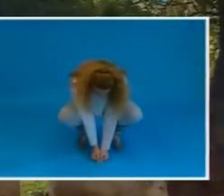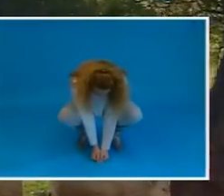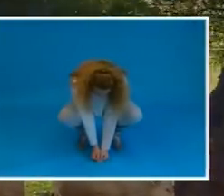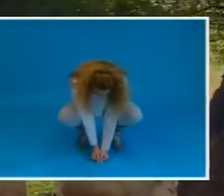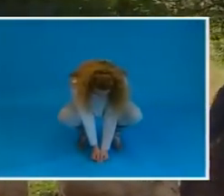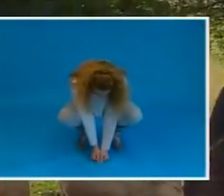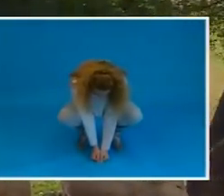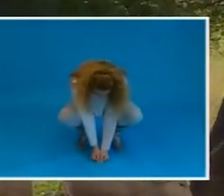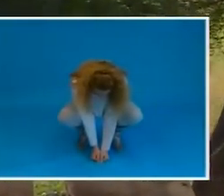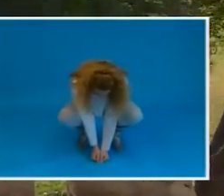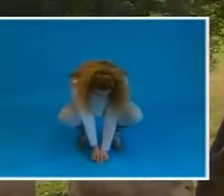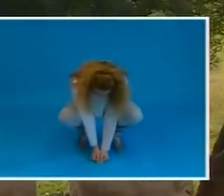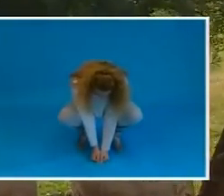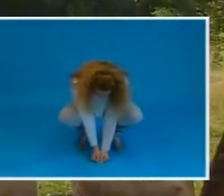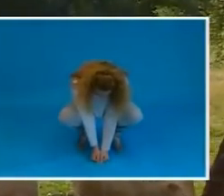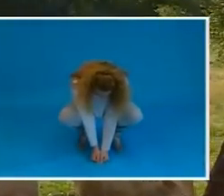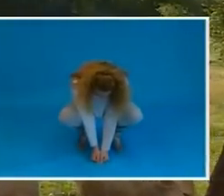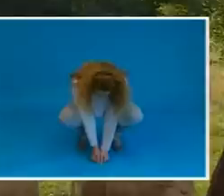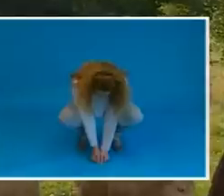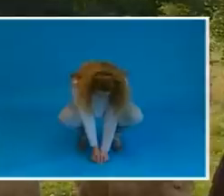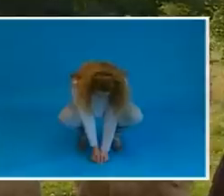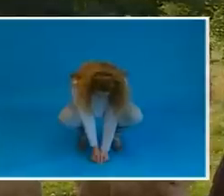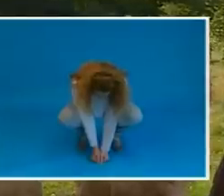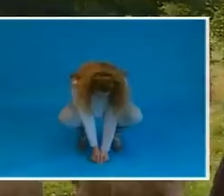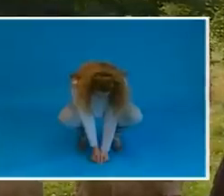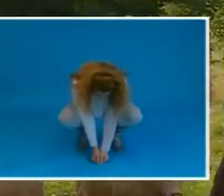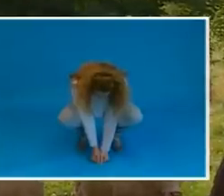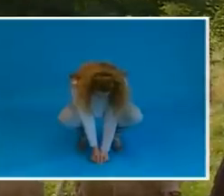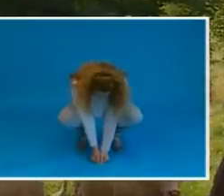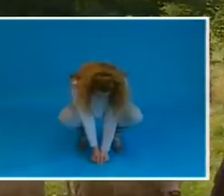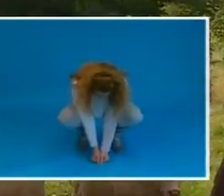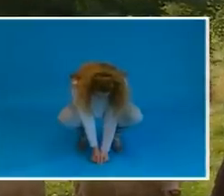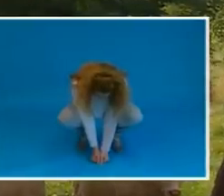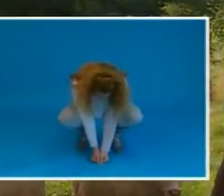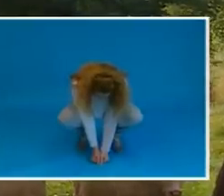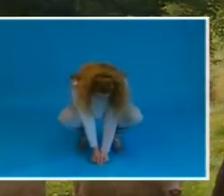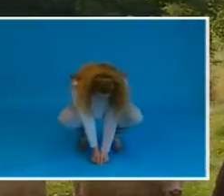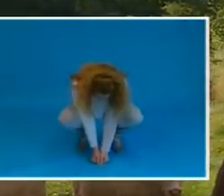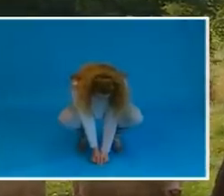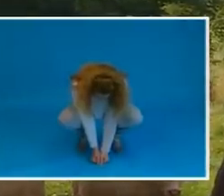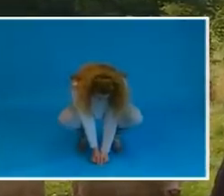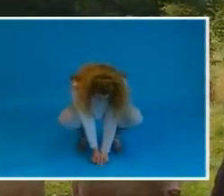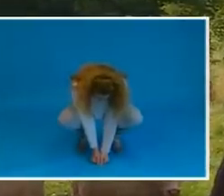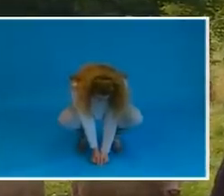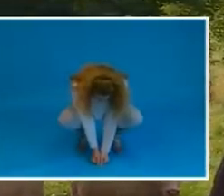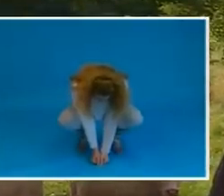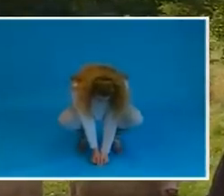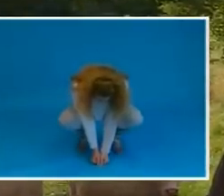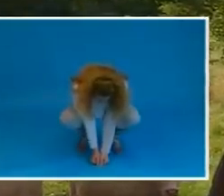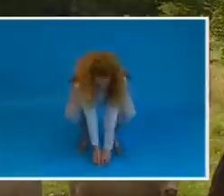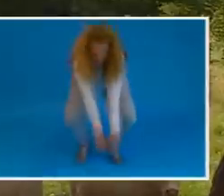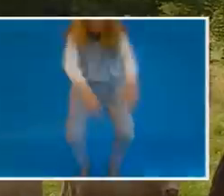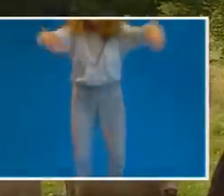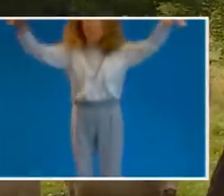When all the cows were sleeping and the sun had gone to